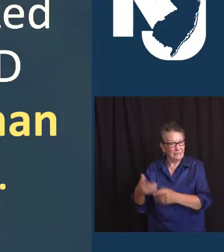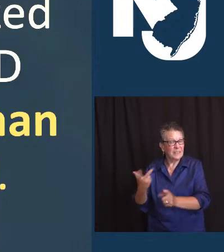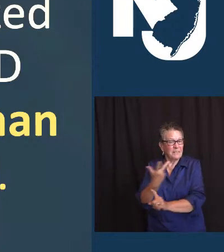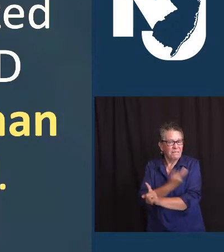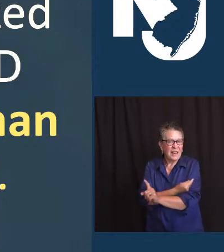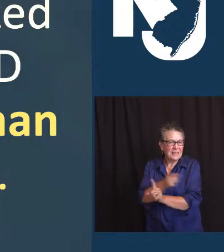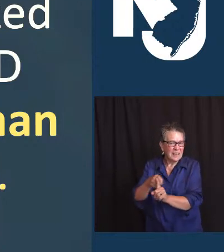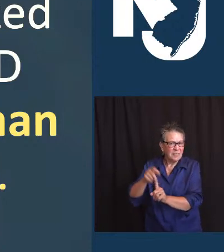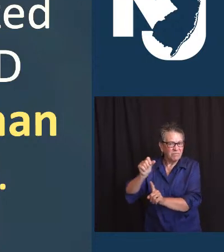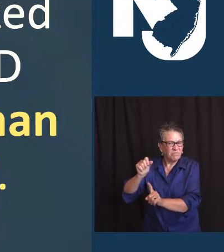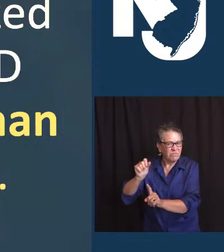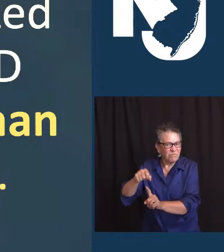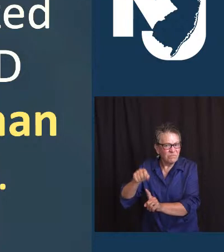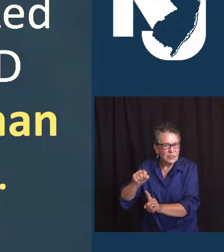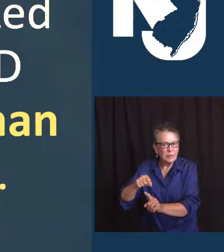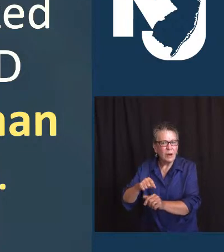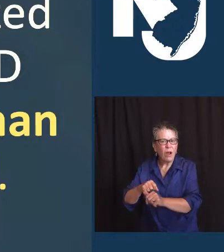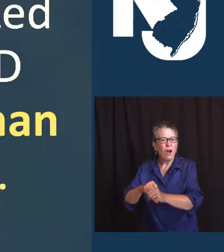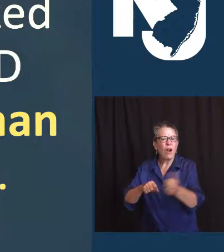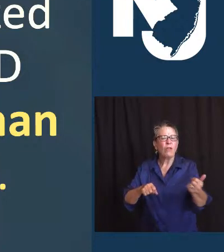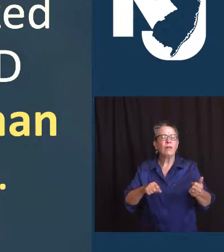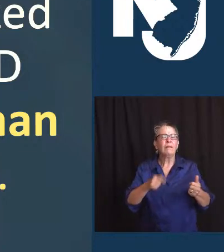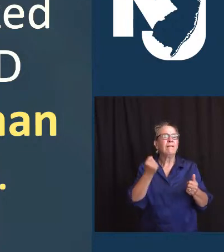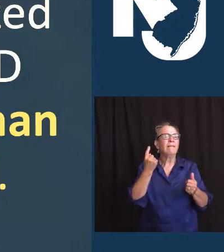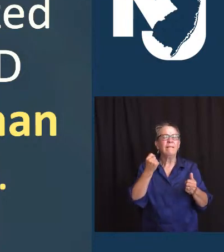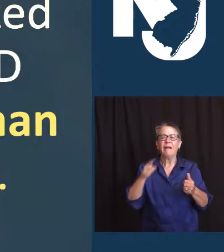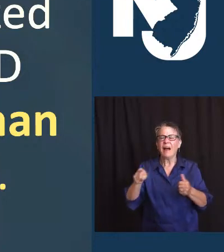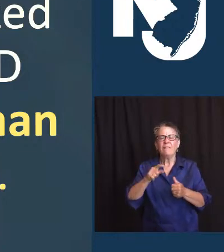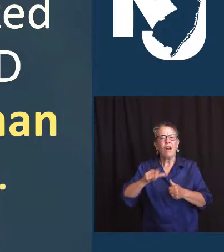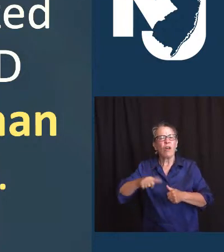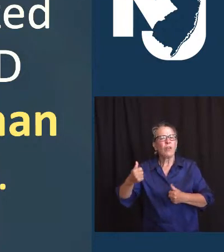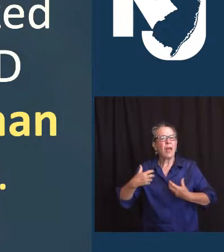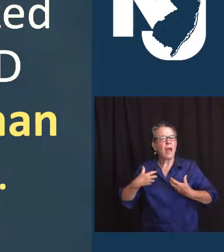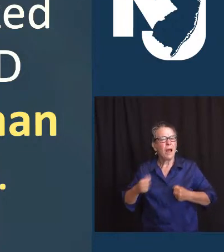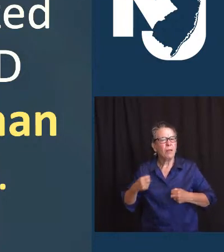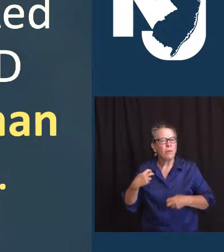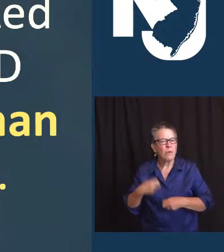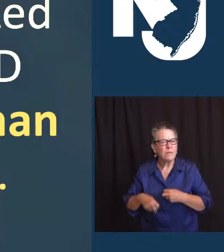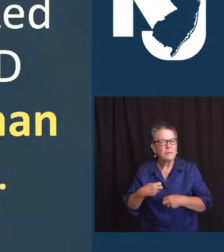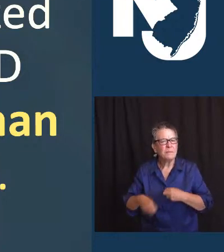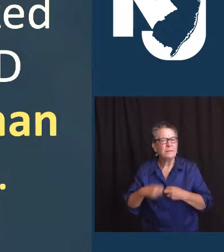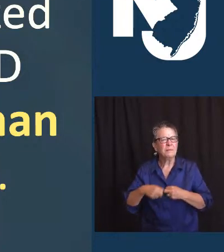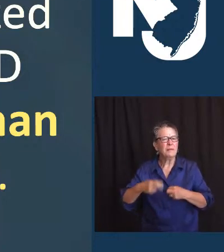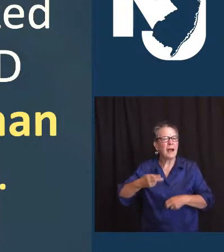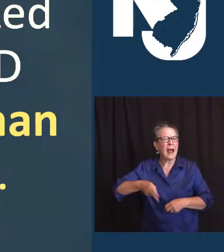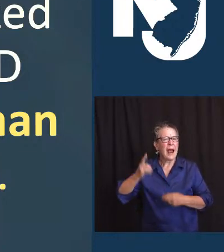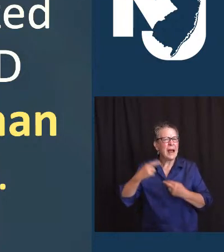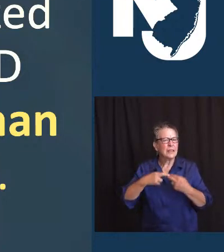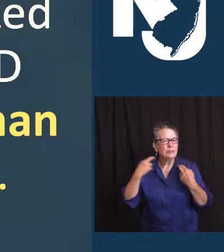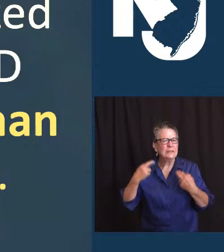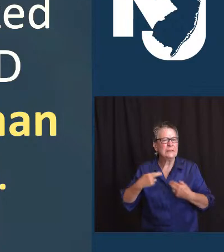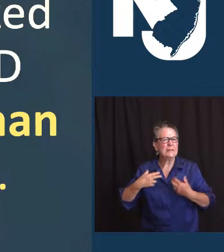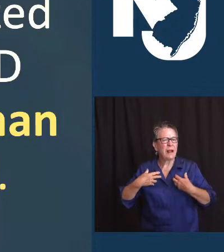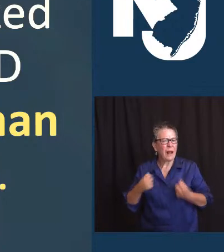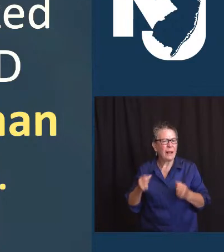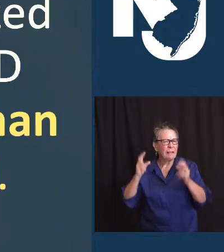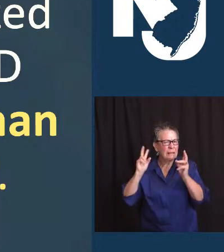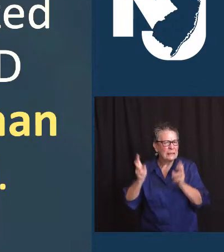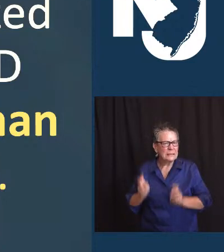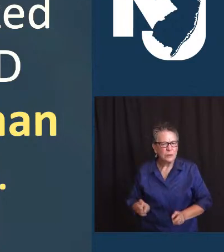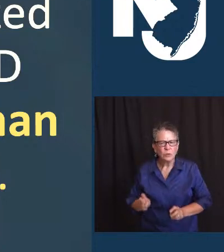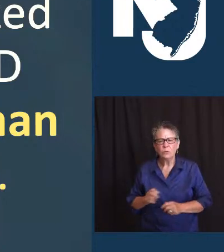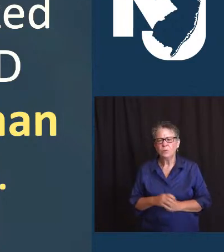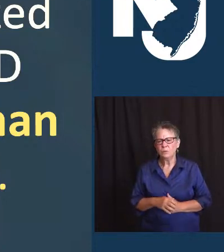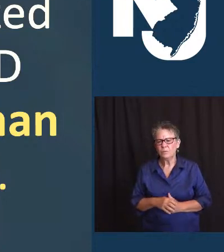a COVID infection. The one that stands out for me is someone we memorialized a few months